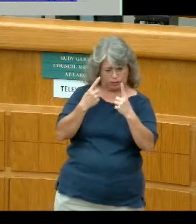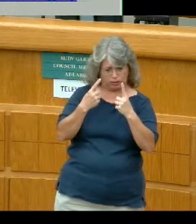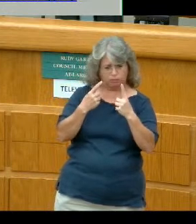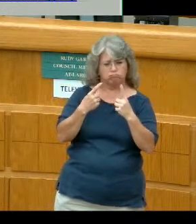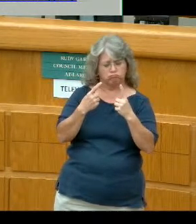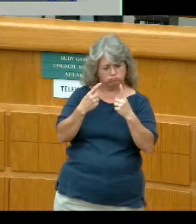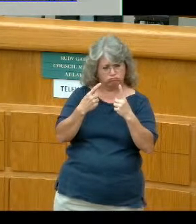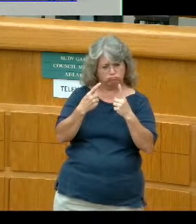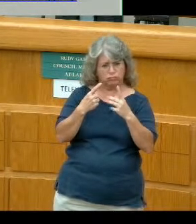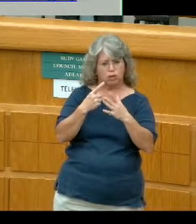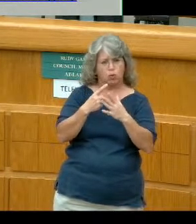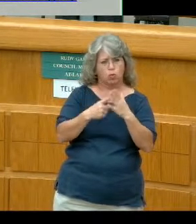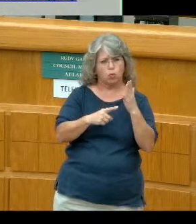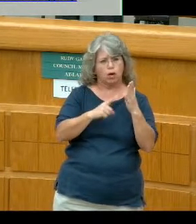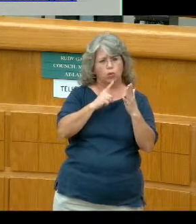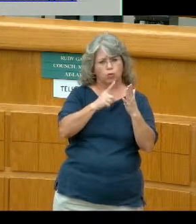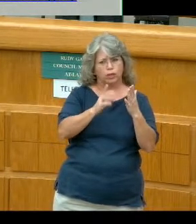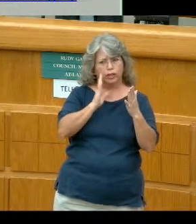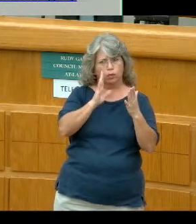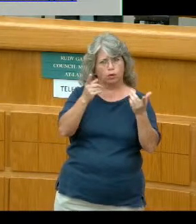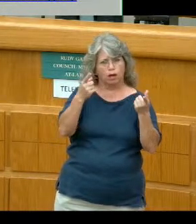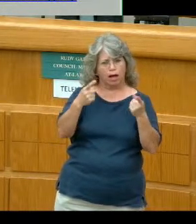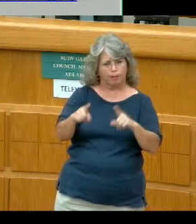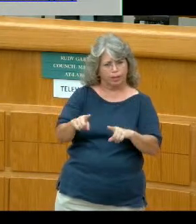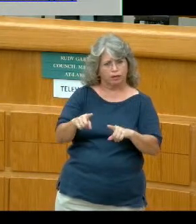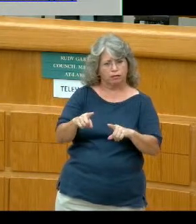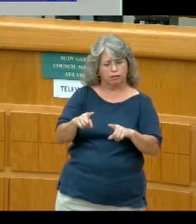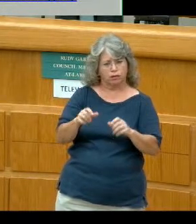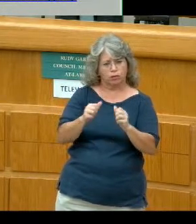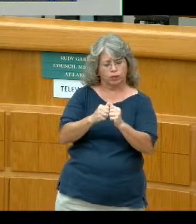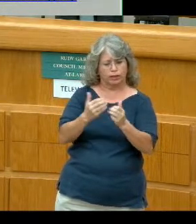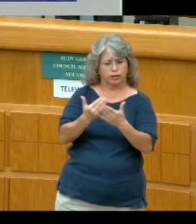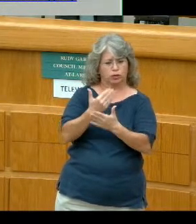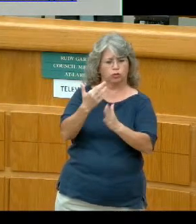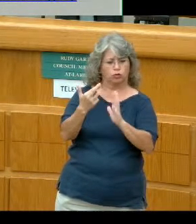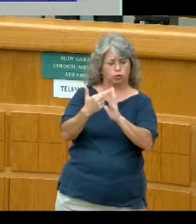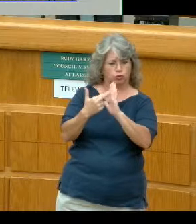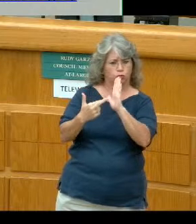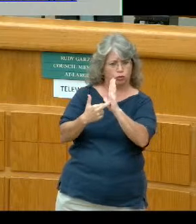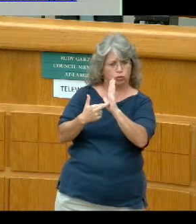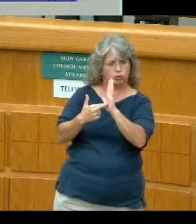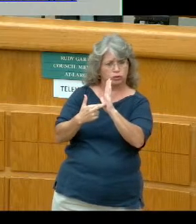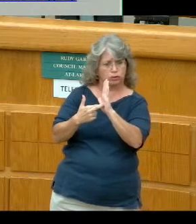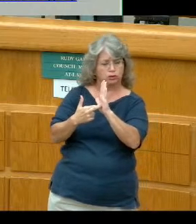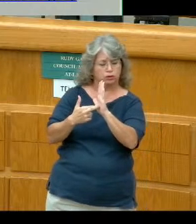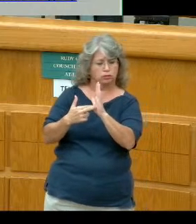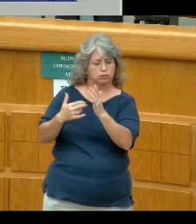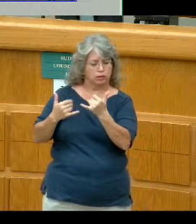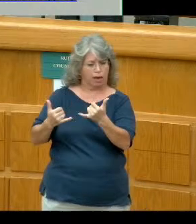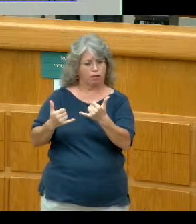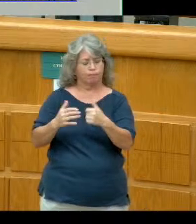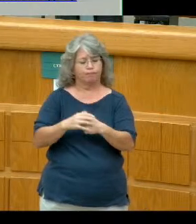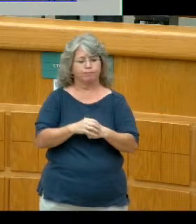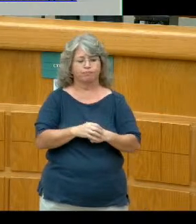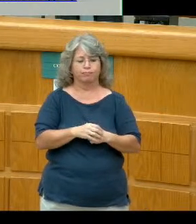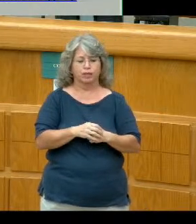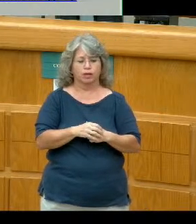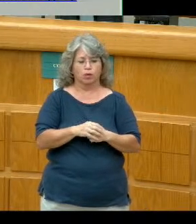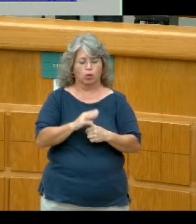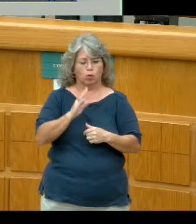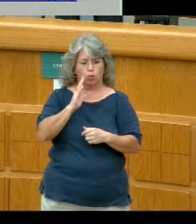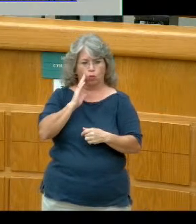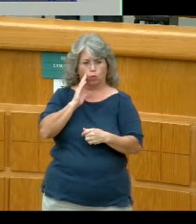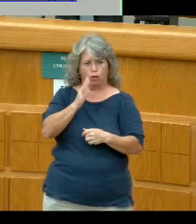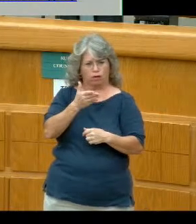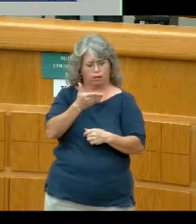well, what's really going to happen under these new rules that are in place that we're